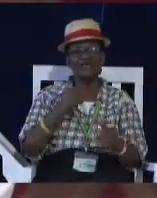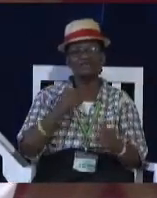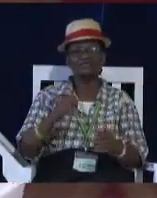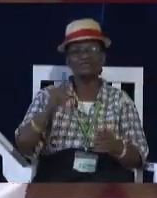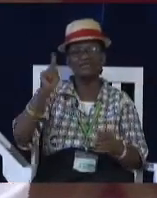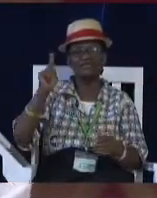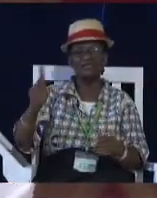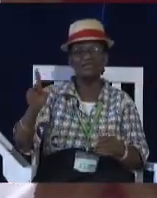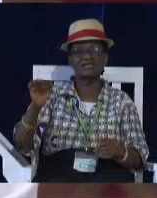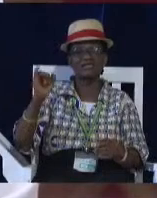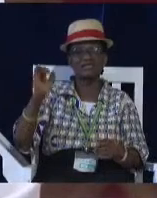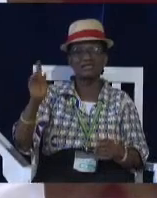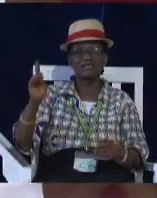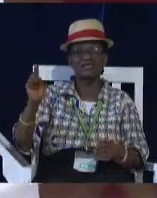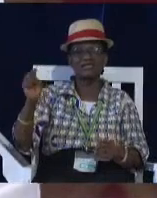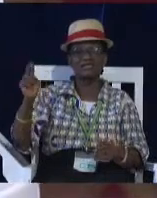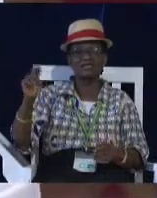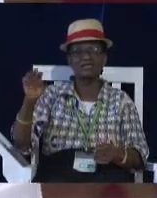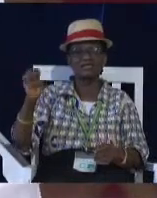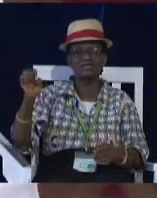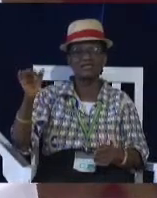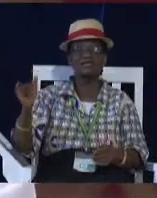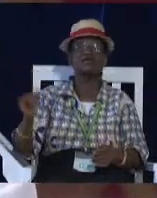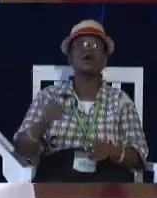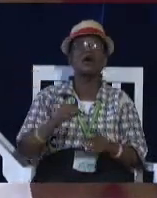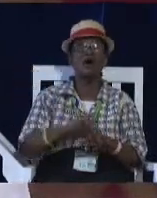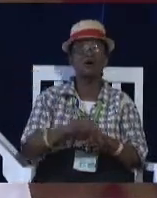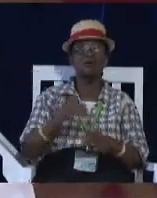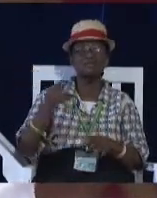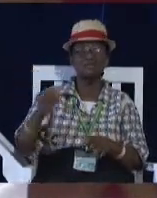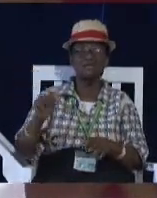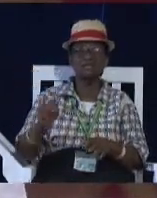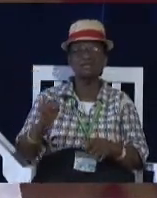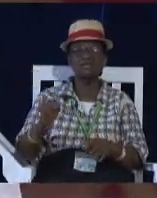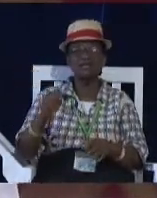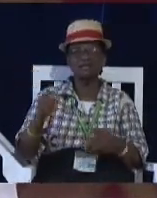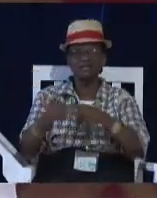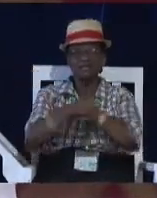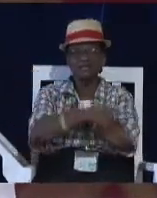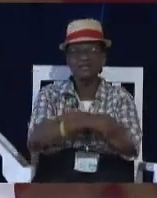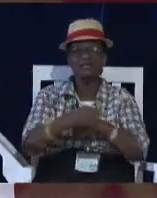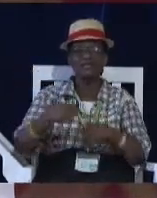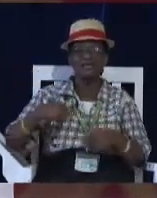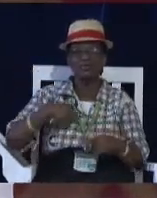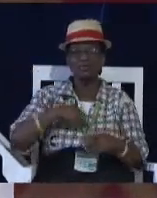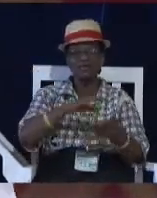were removing that kidney, everything that could go wrong went wrong.